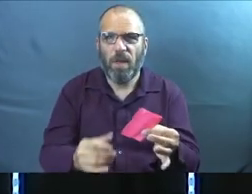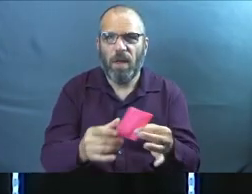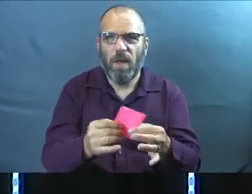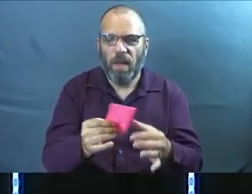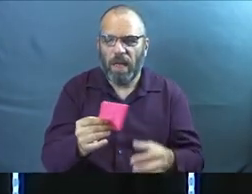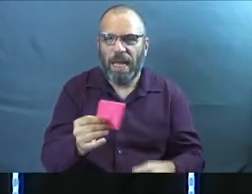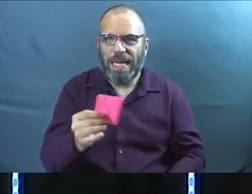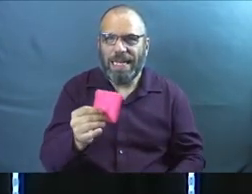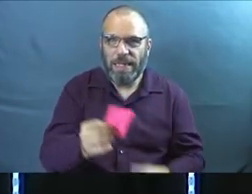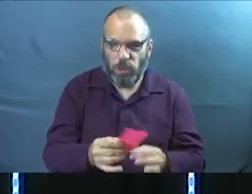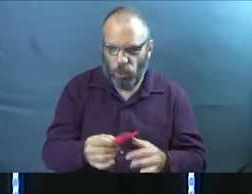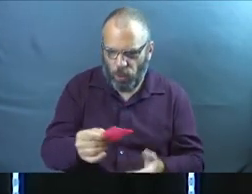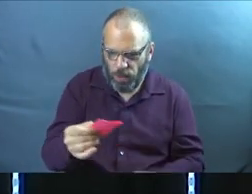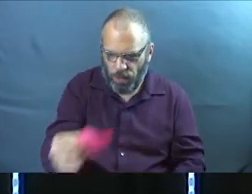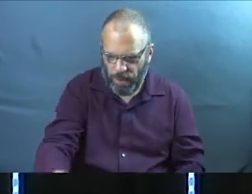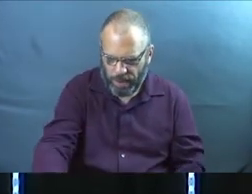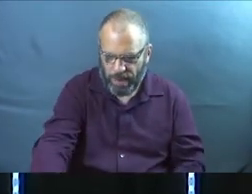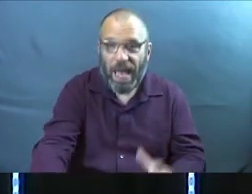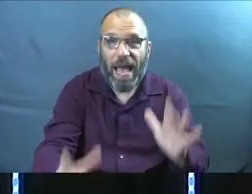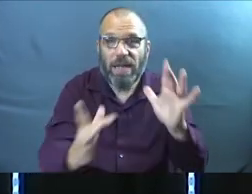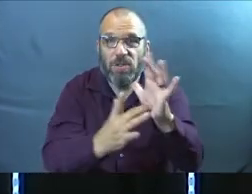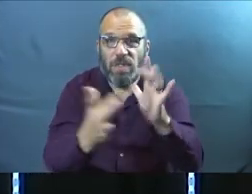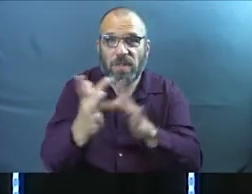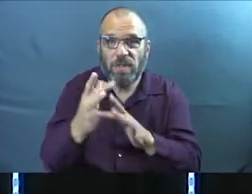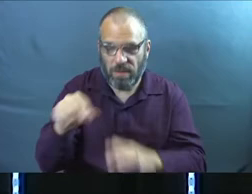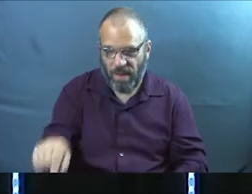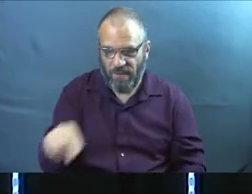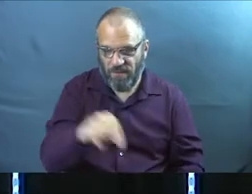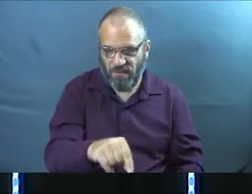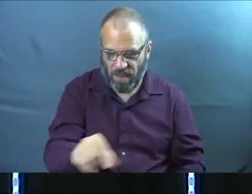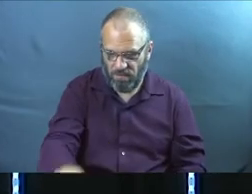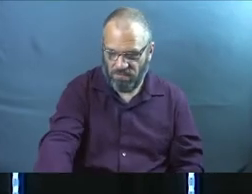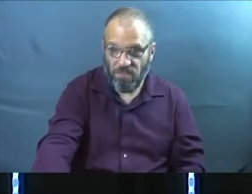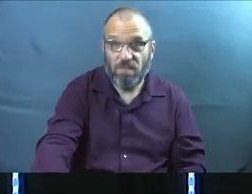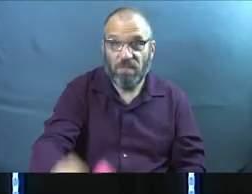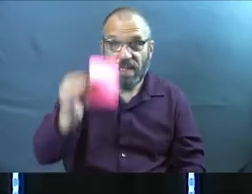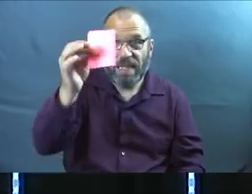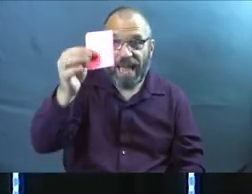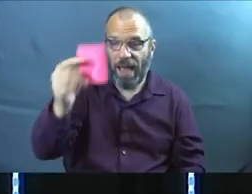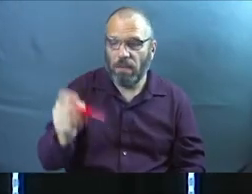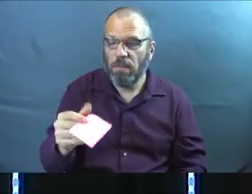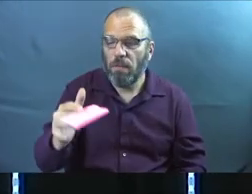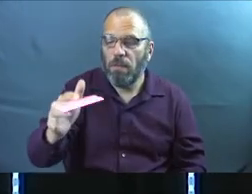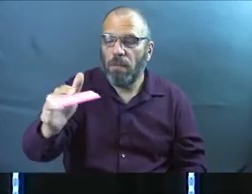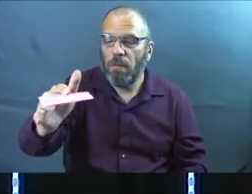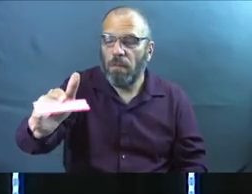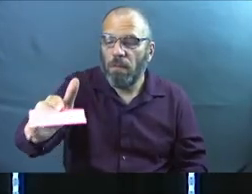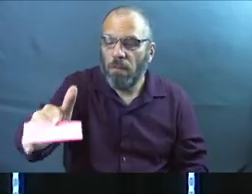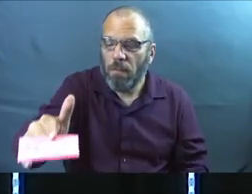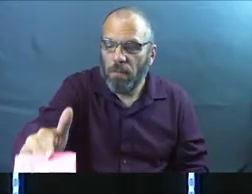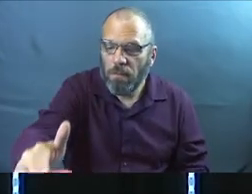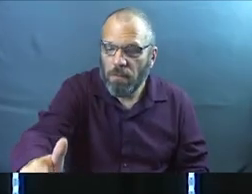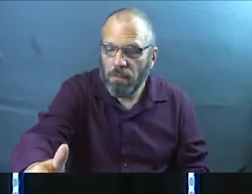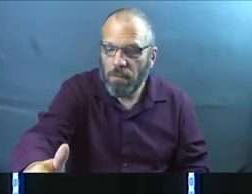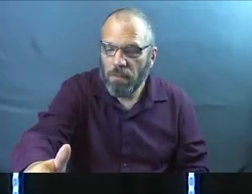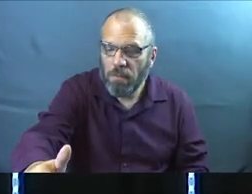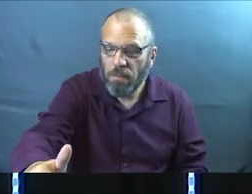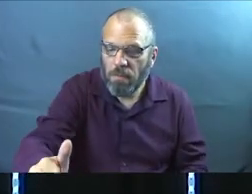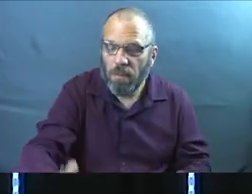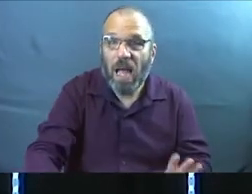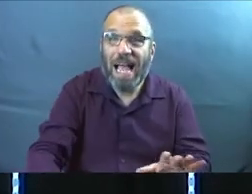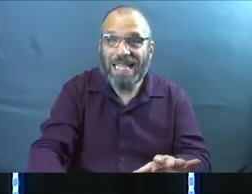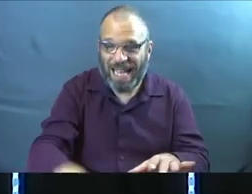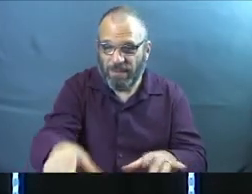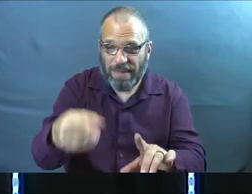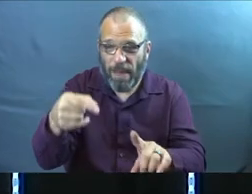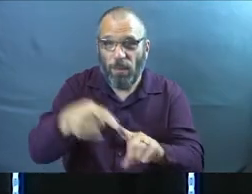where it's supposed to be, at the feet of Jesus. Done. It's like this line that you're going to cross that you've never crossed